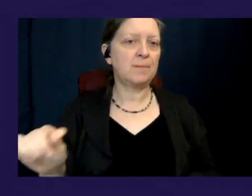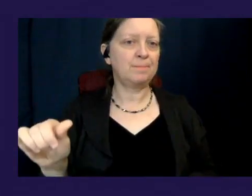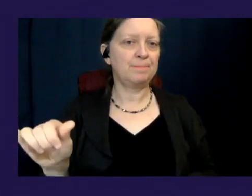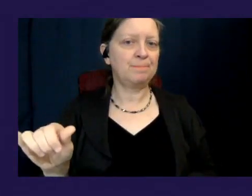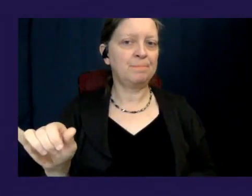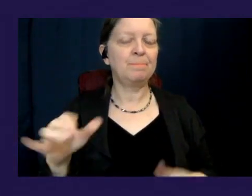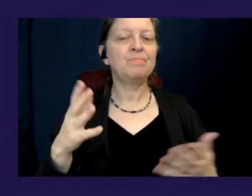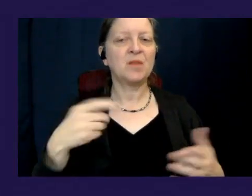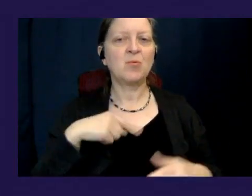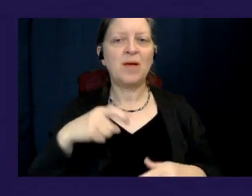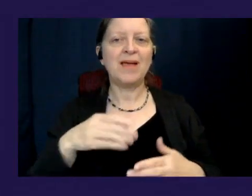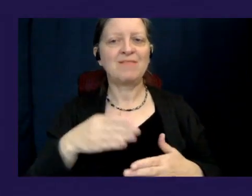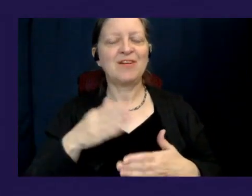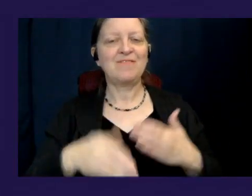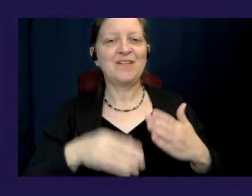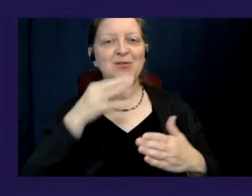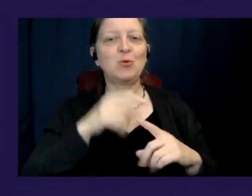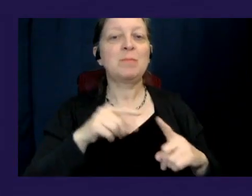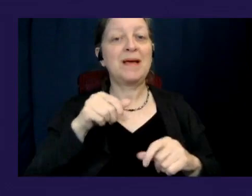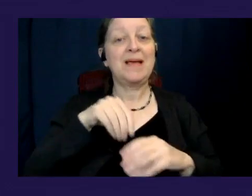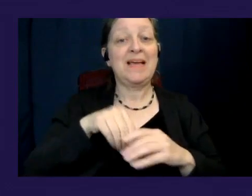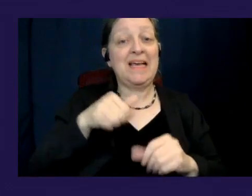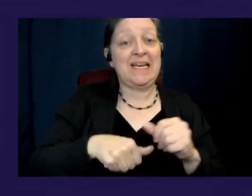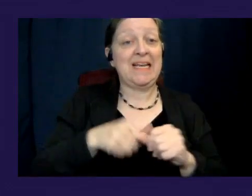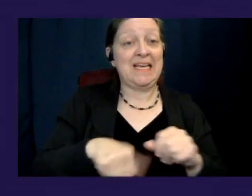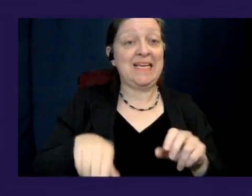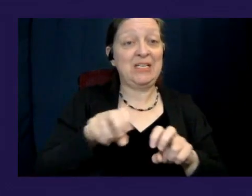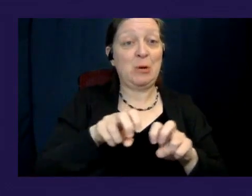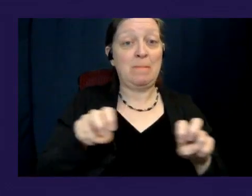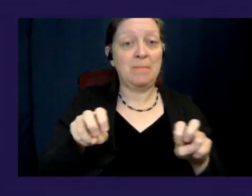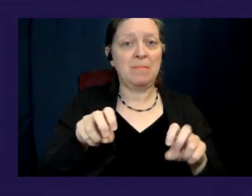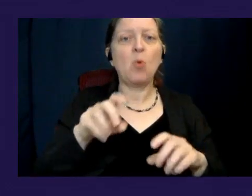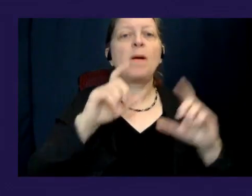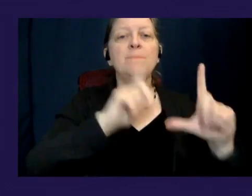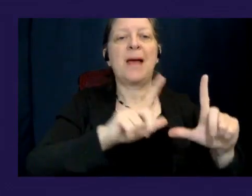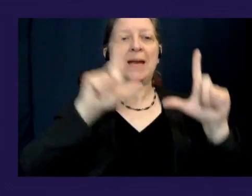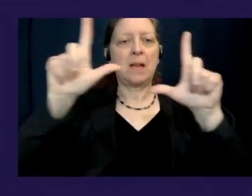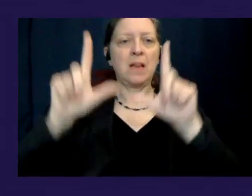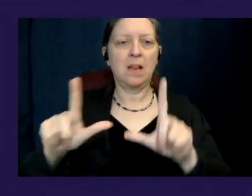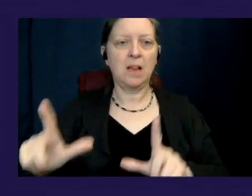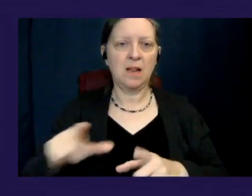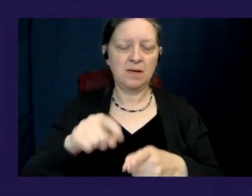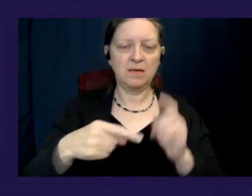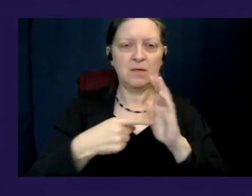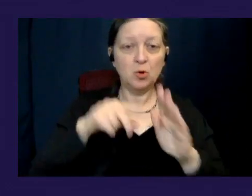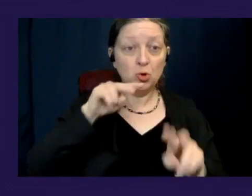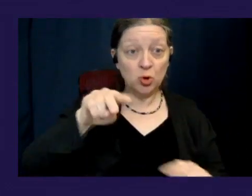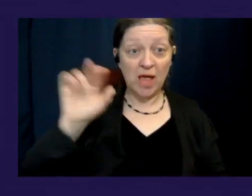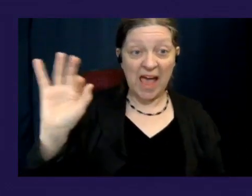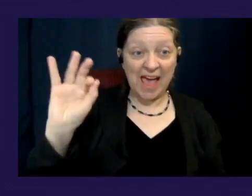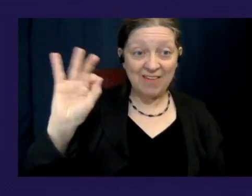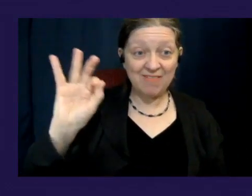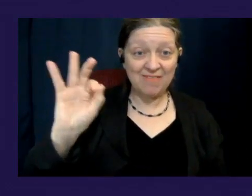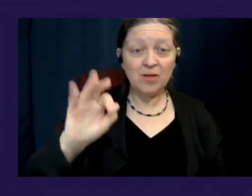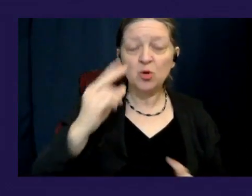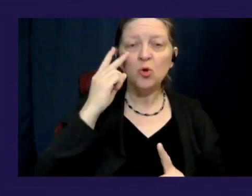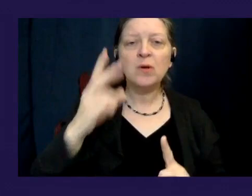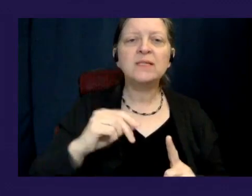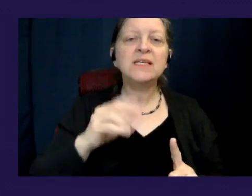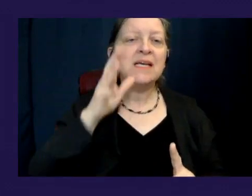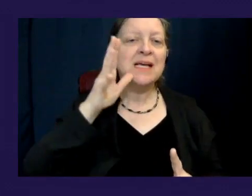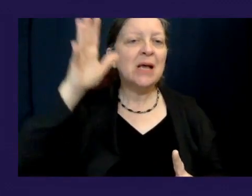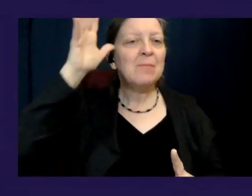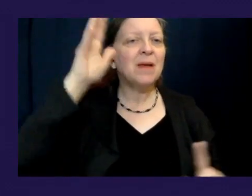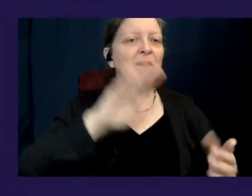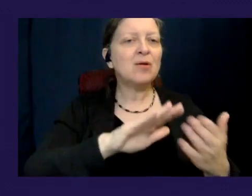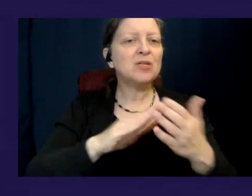soon, in each of these panels, and I'll just direct you to that panel F, you can see what parenting communities, who may be talking about anything,